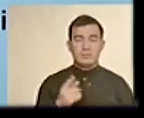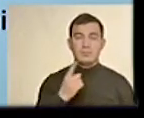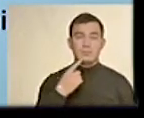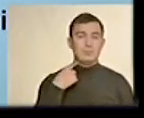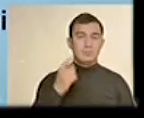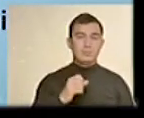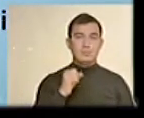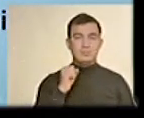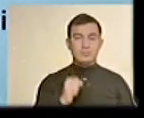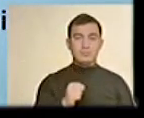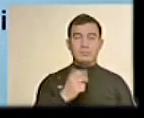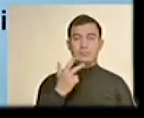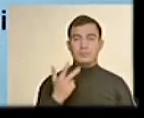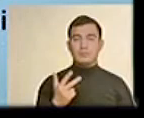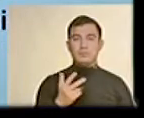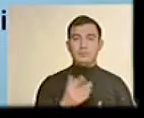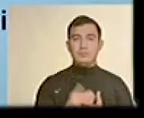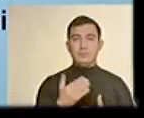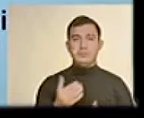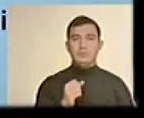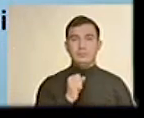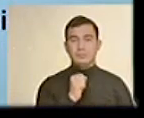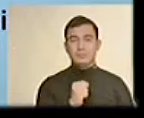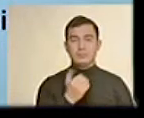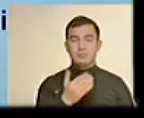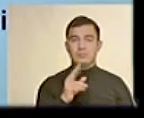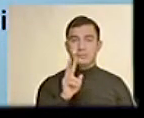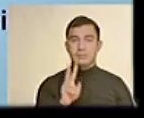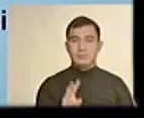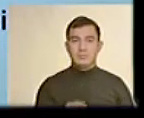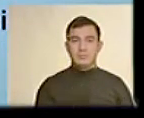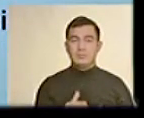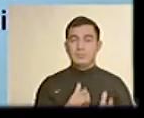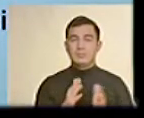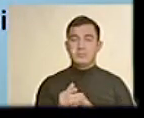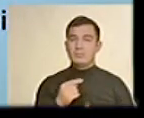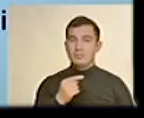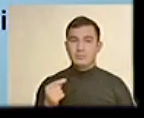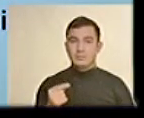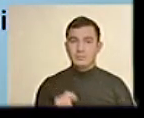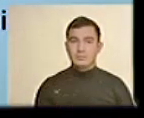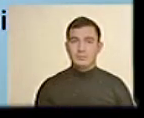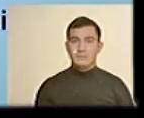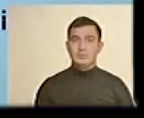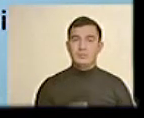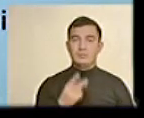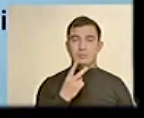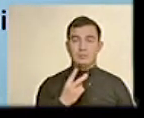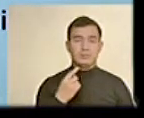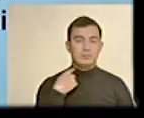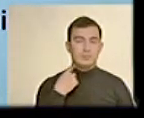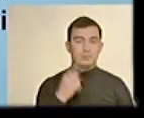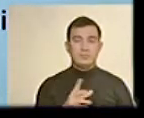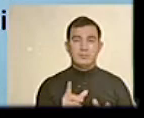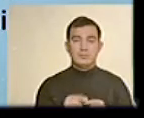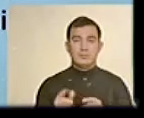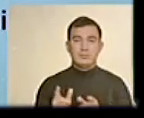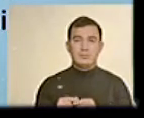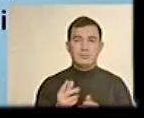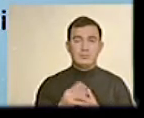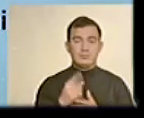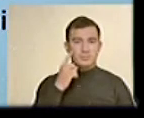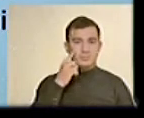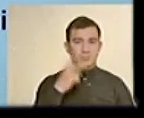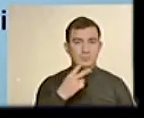ikkinchi sonimiz 3. Demak, a ning kvadrati, keyin minus ikkalasini bir-biriga ko'paytmasini